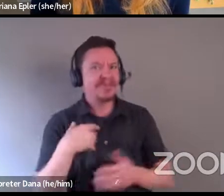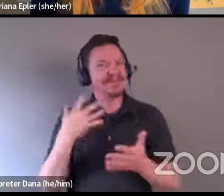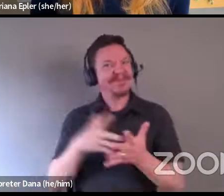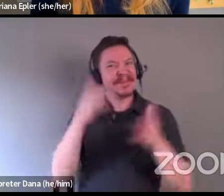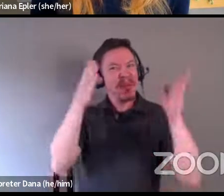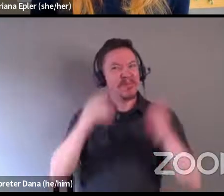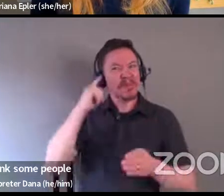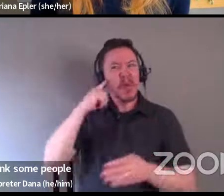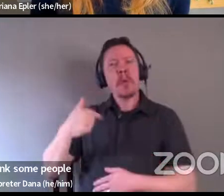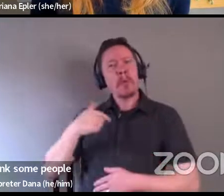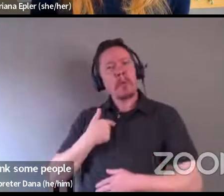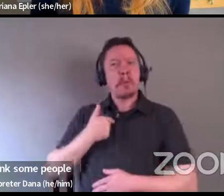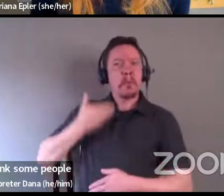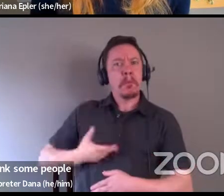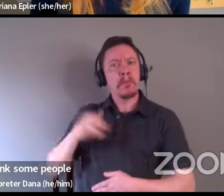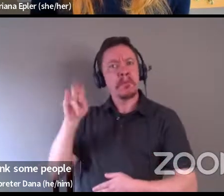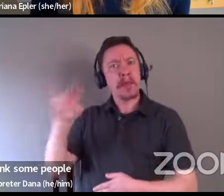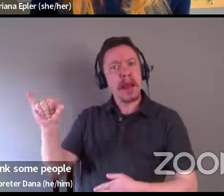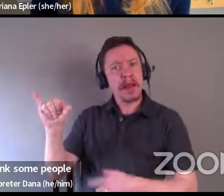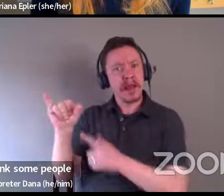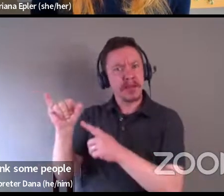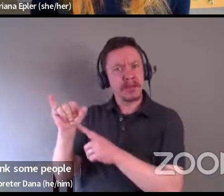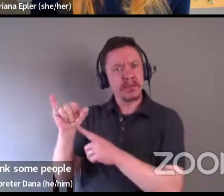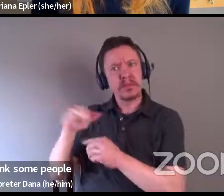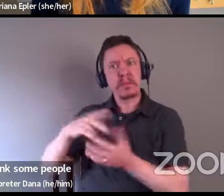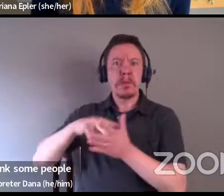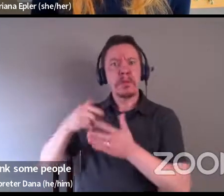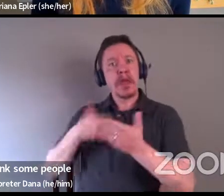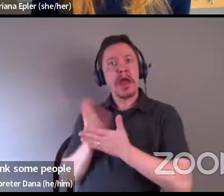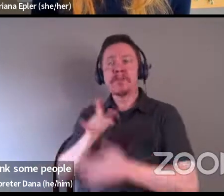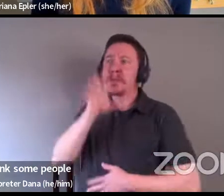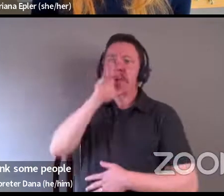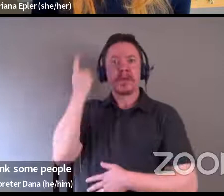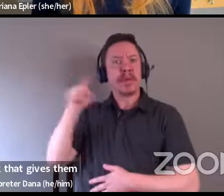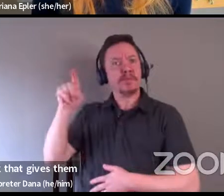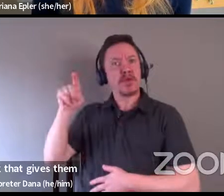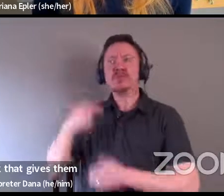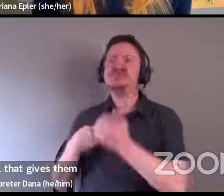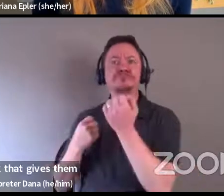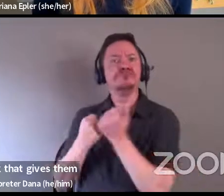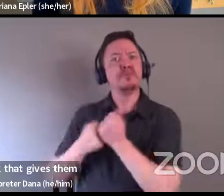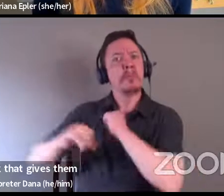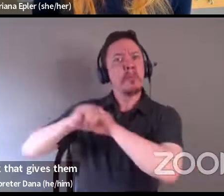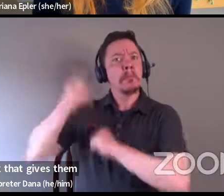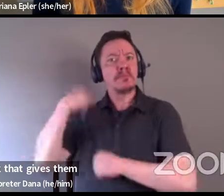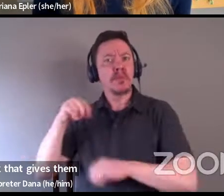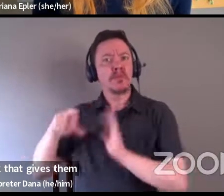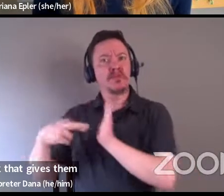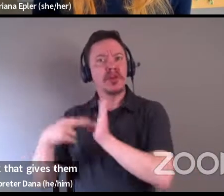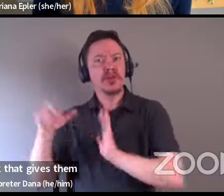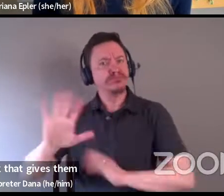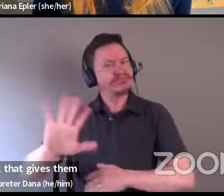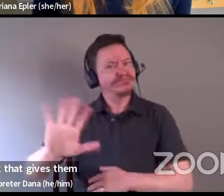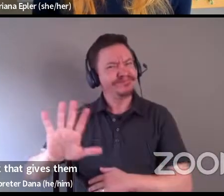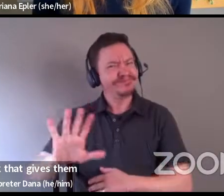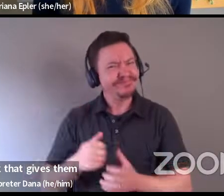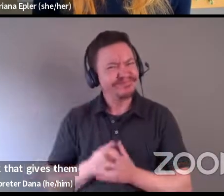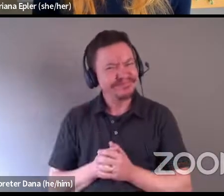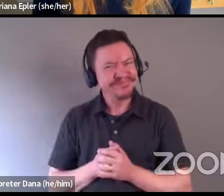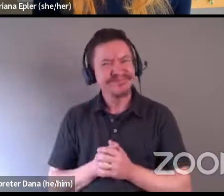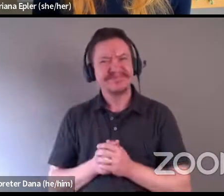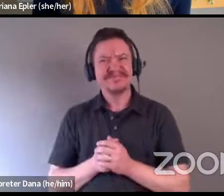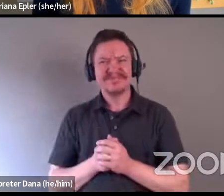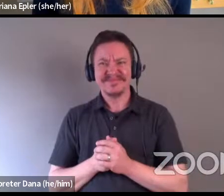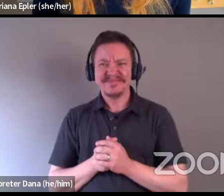think that that gives them a right to speak for you. and it's a tightrope. It's